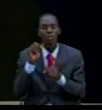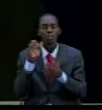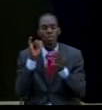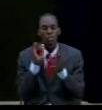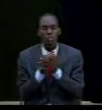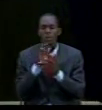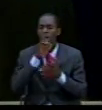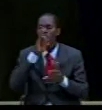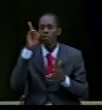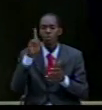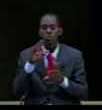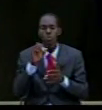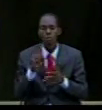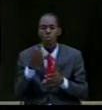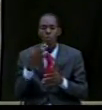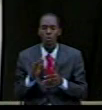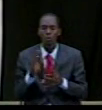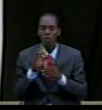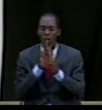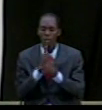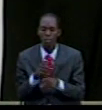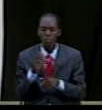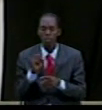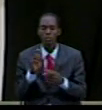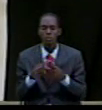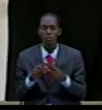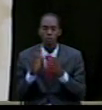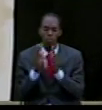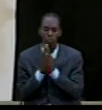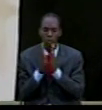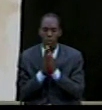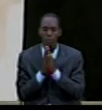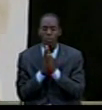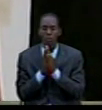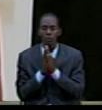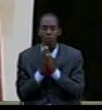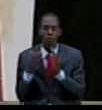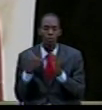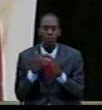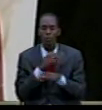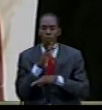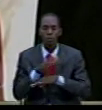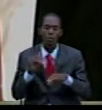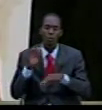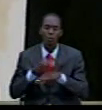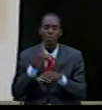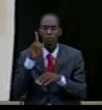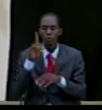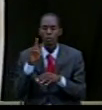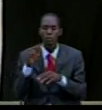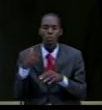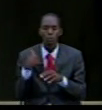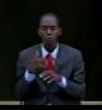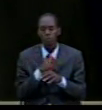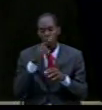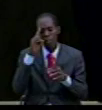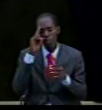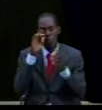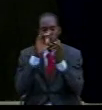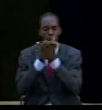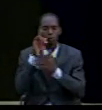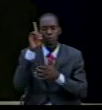us of answer to prayers. We have called upon you and we believe that you have answered